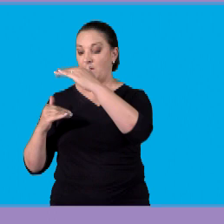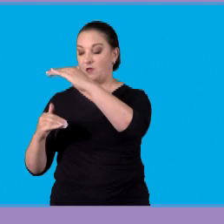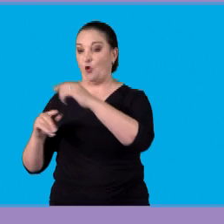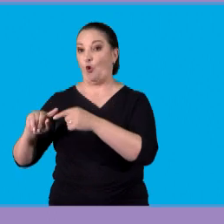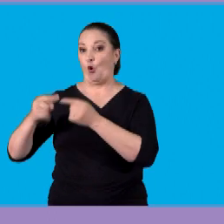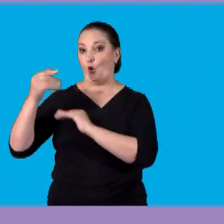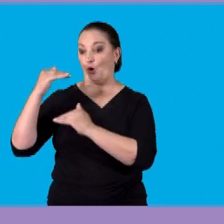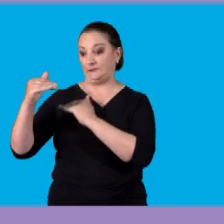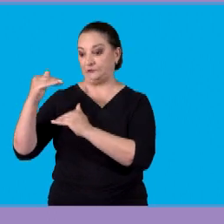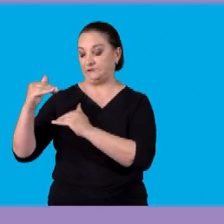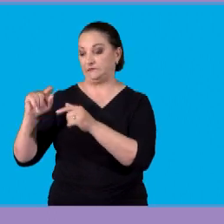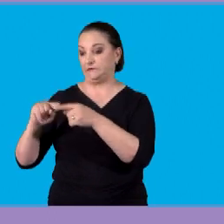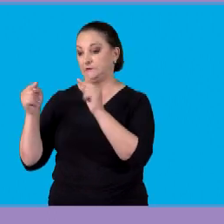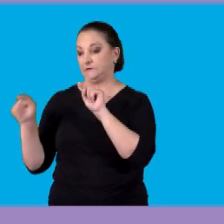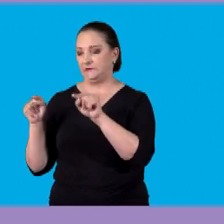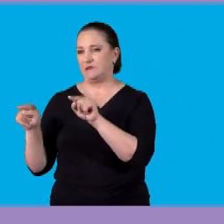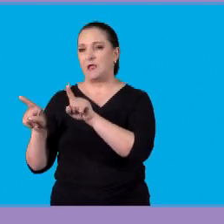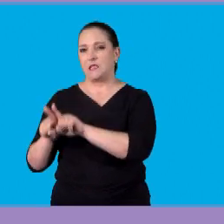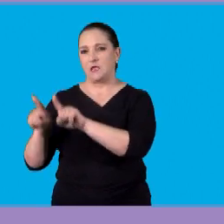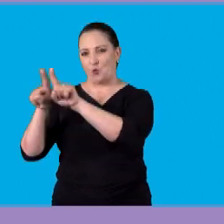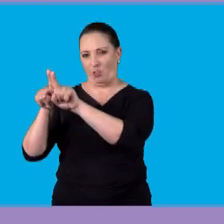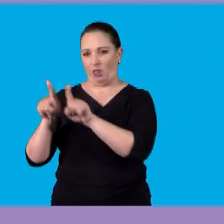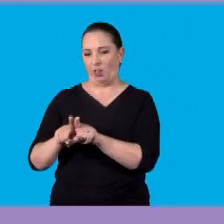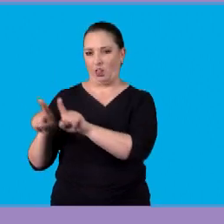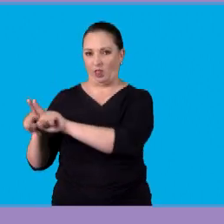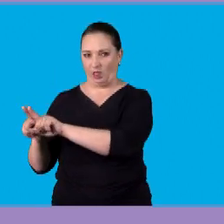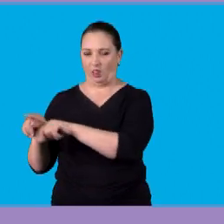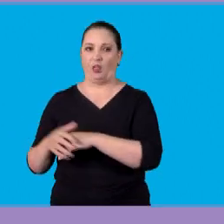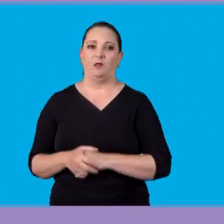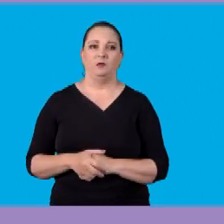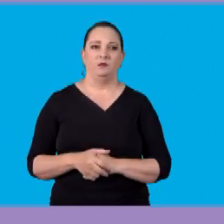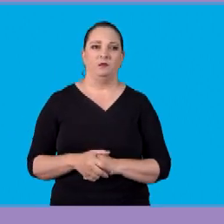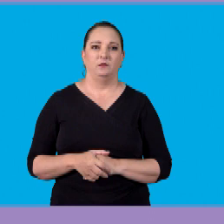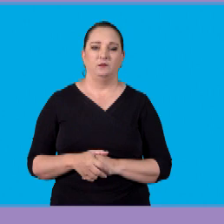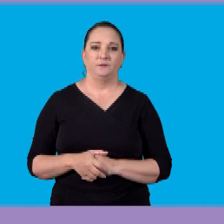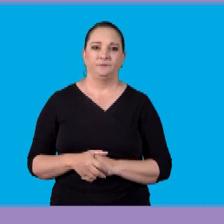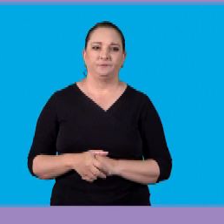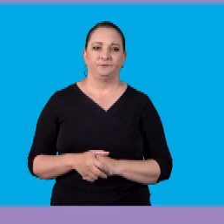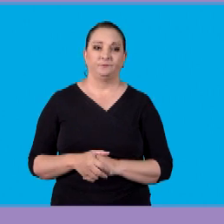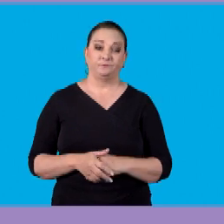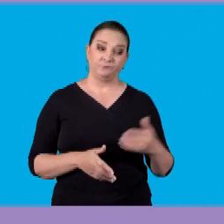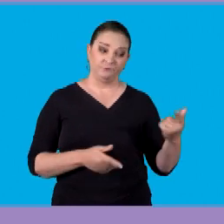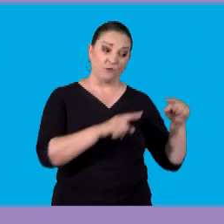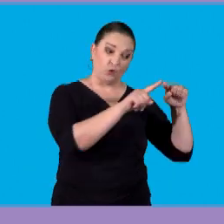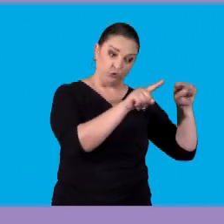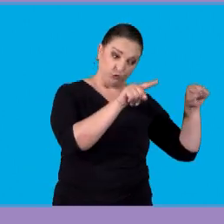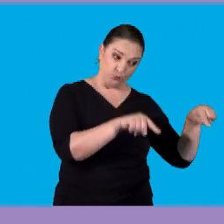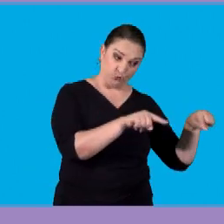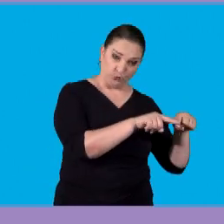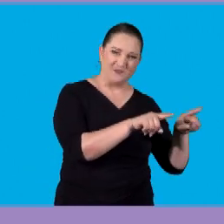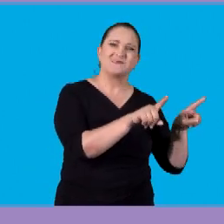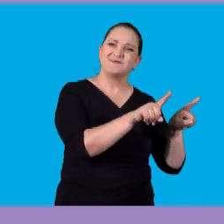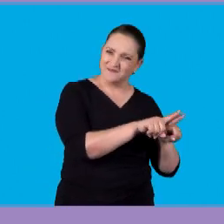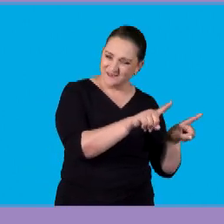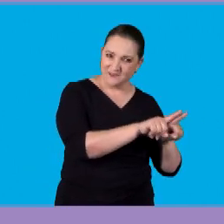opposite sides being equal. And of course, with a rhombus, with a